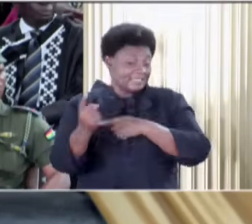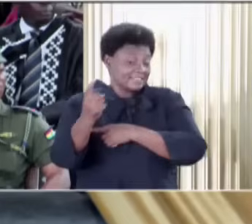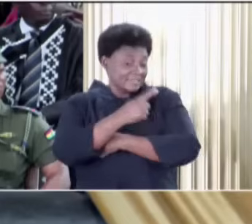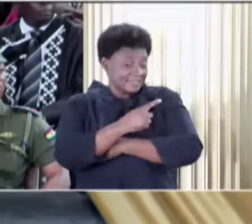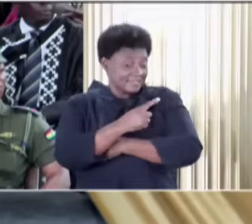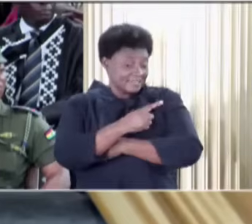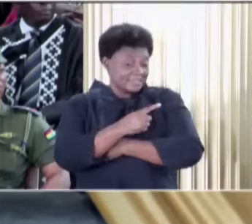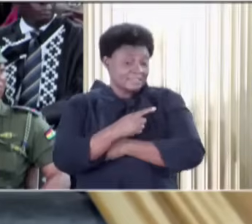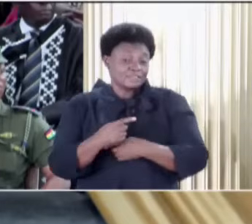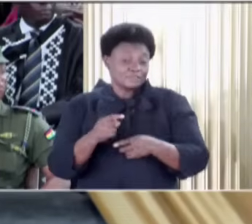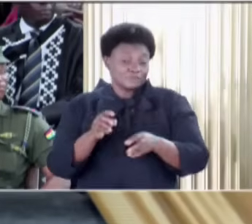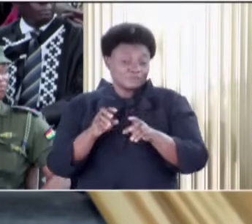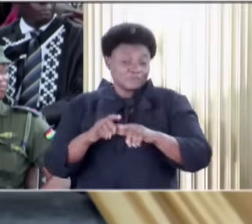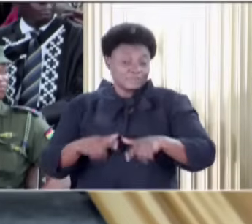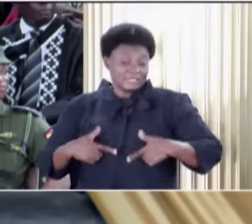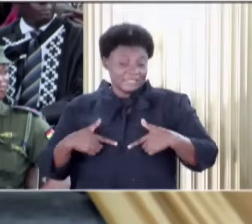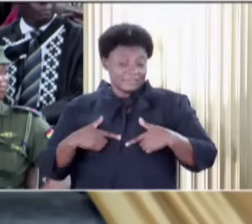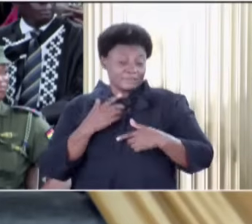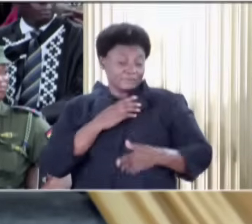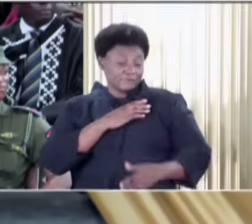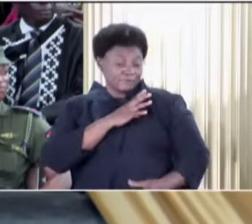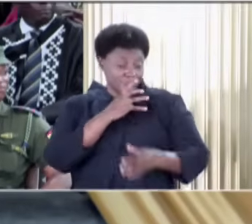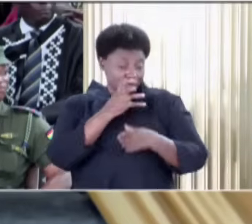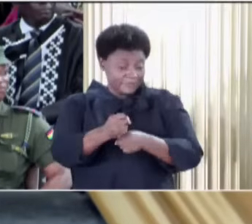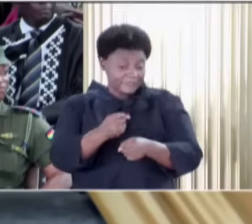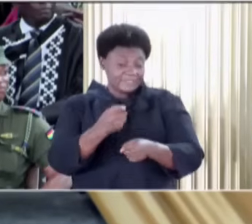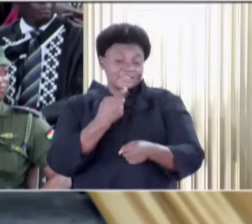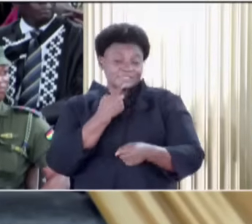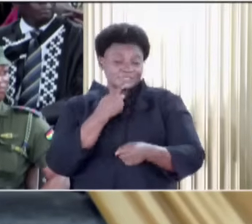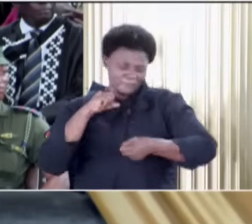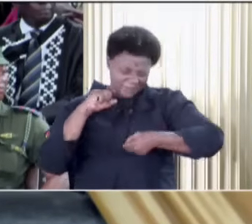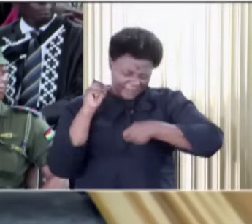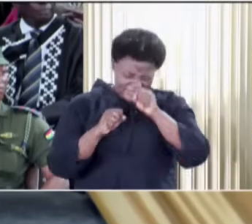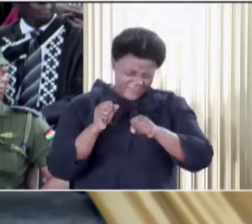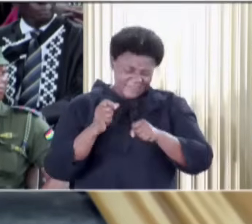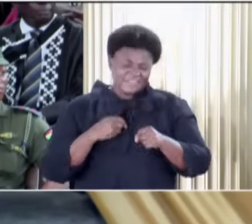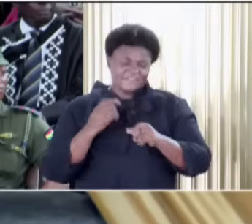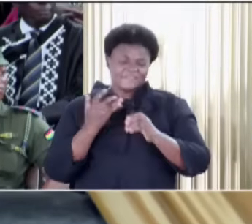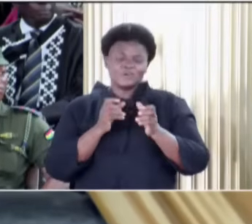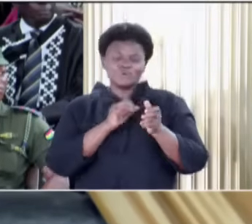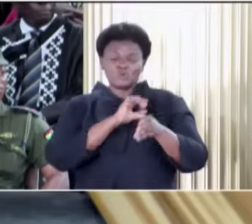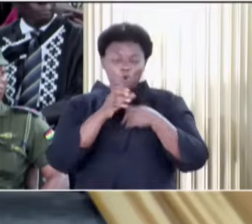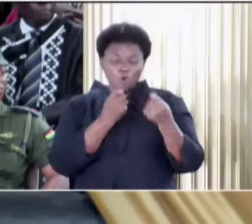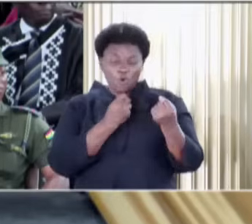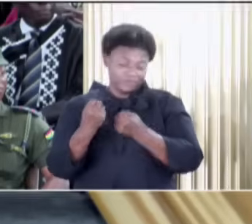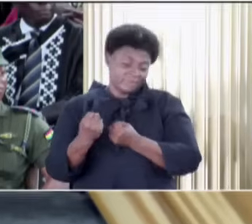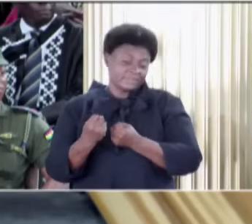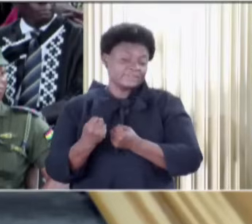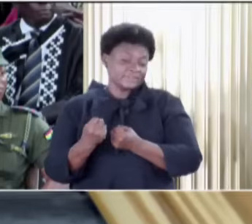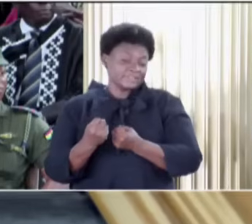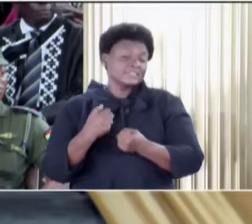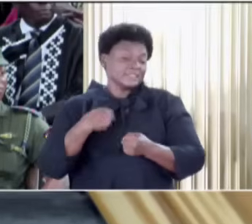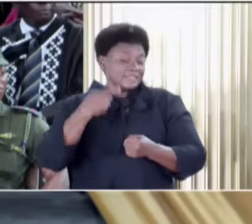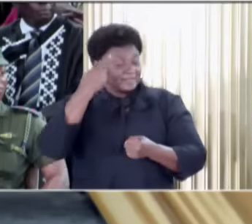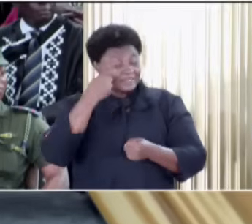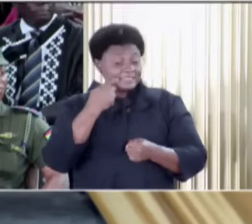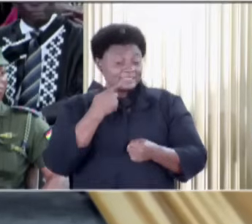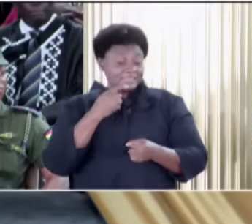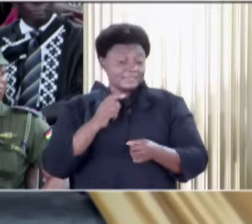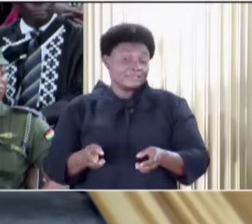look life in the face and confidently say, we fought the fight with all our might, attained the